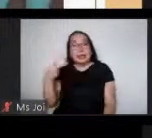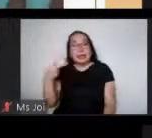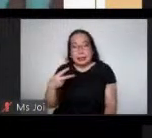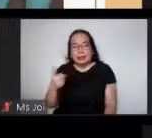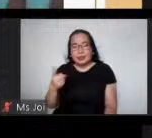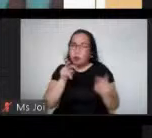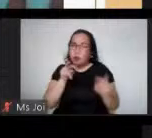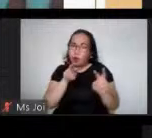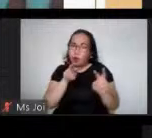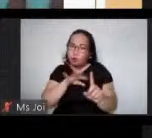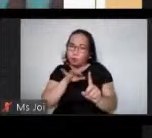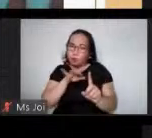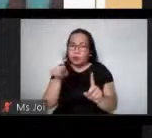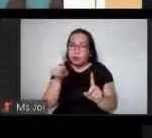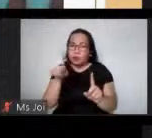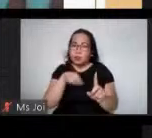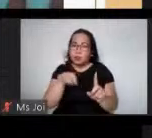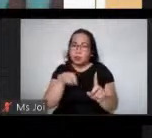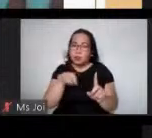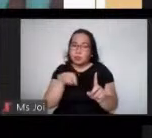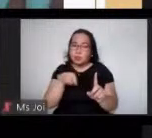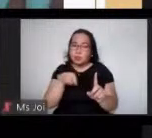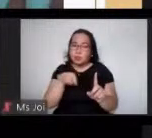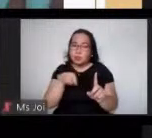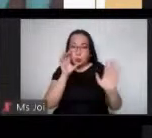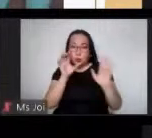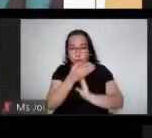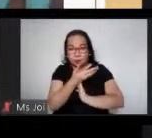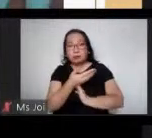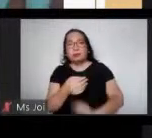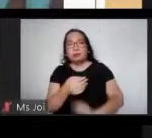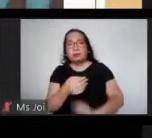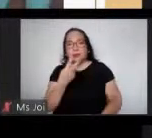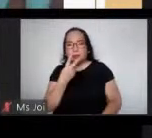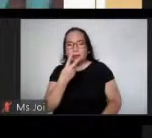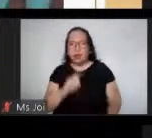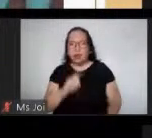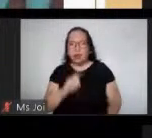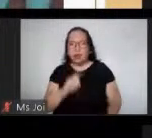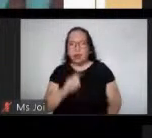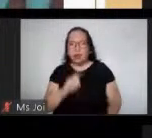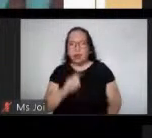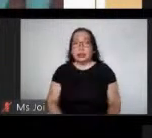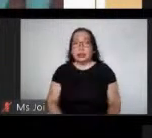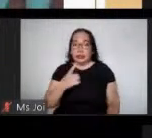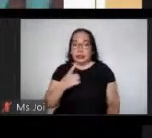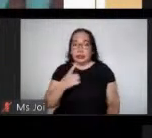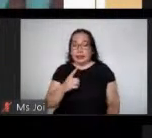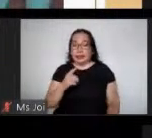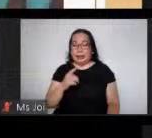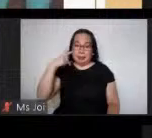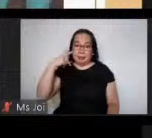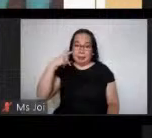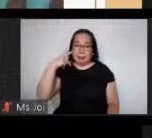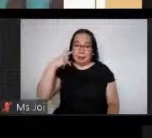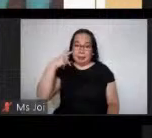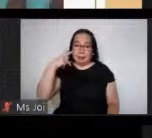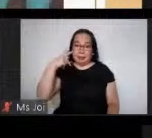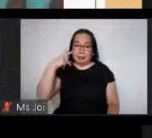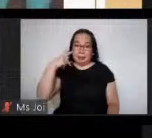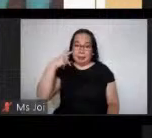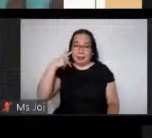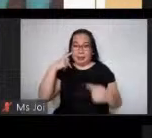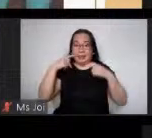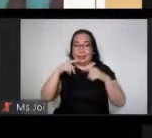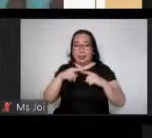dito sa larawang to or na ito. So, ang mga teacher P na ganun din. Wala ding